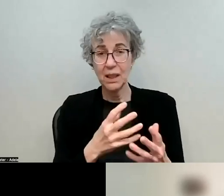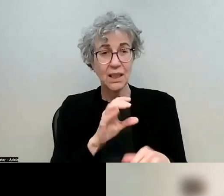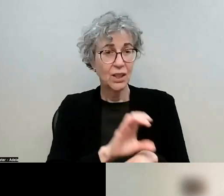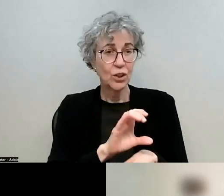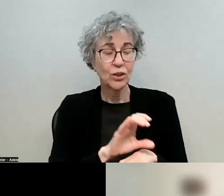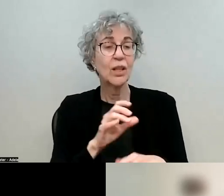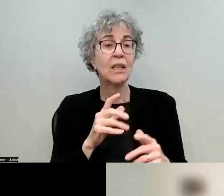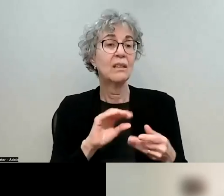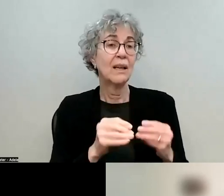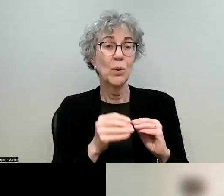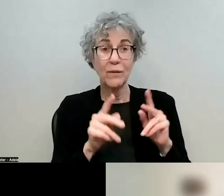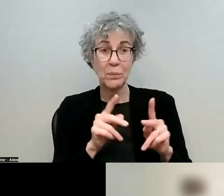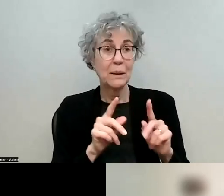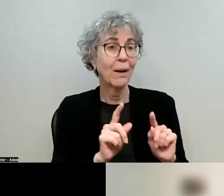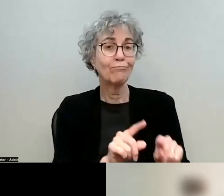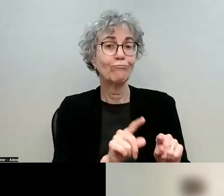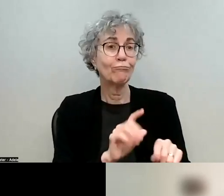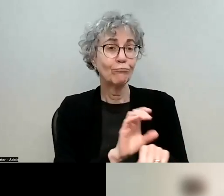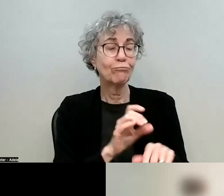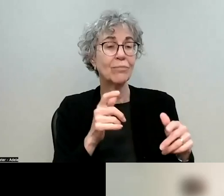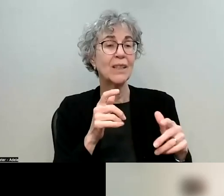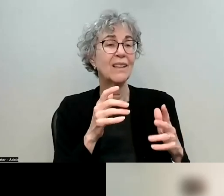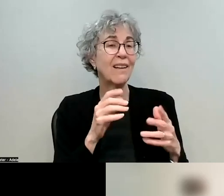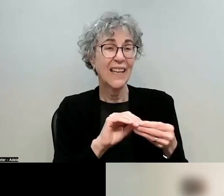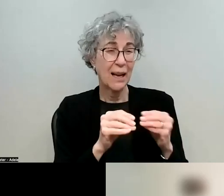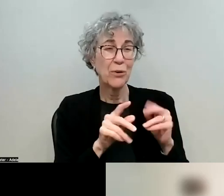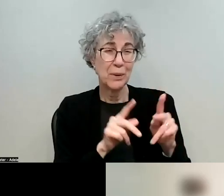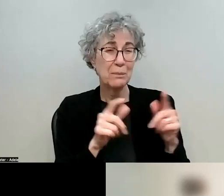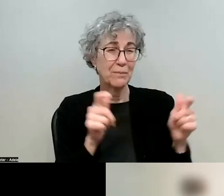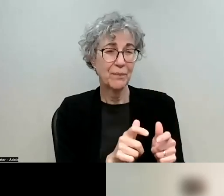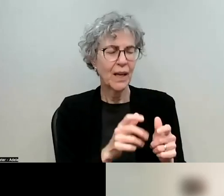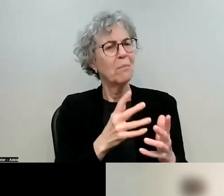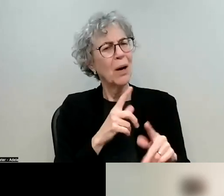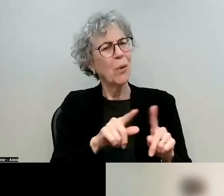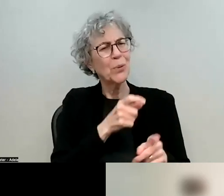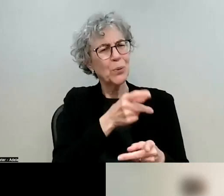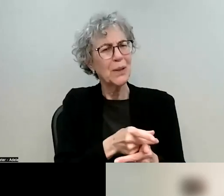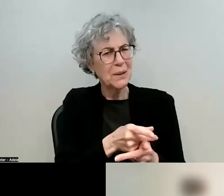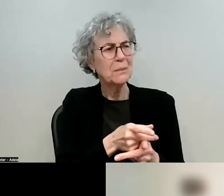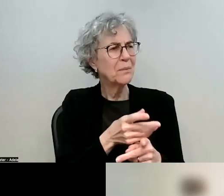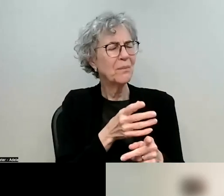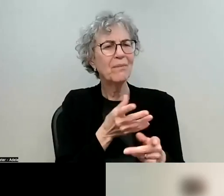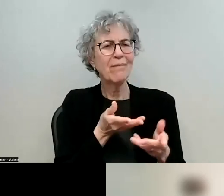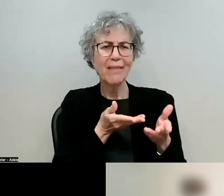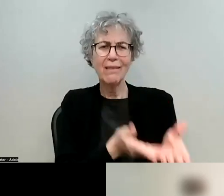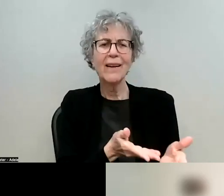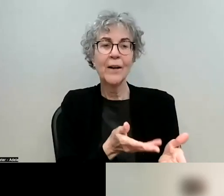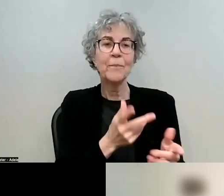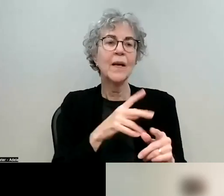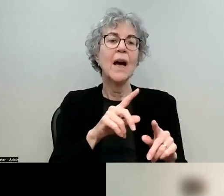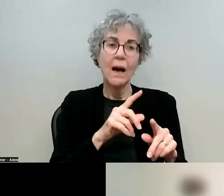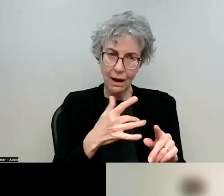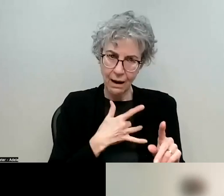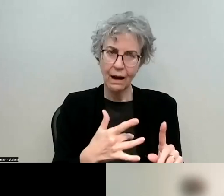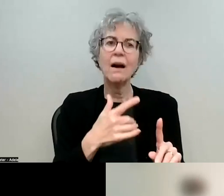shrinking congregations, want to maintain a presence in a community, and often have some land in buildings that tend to be